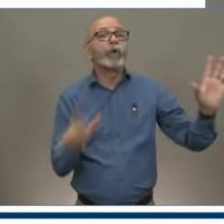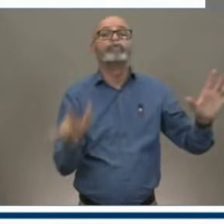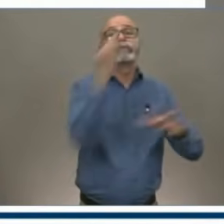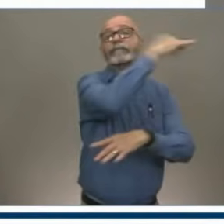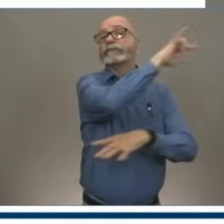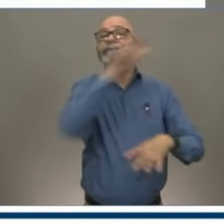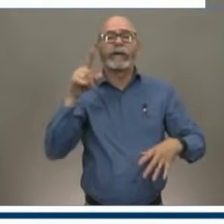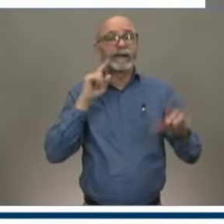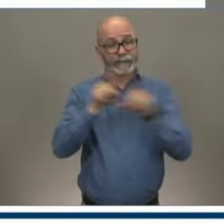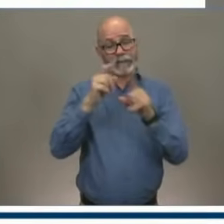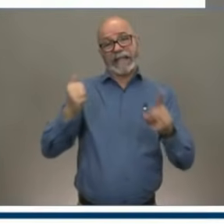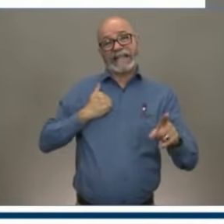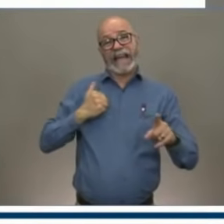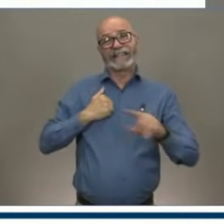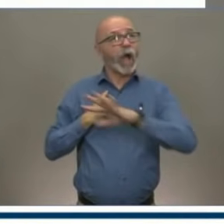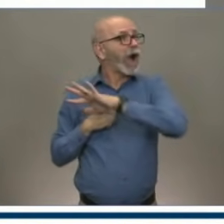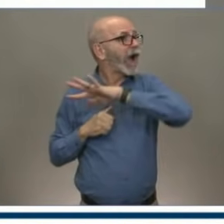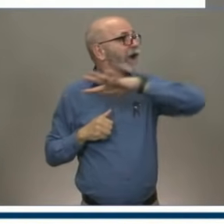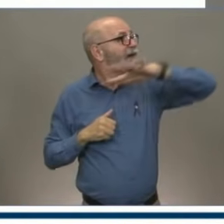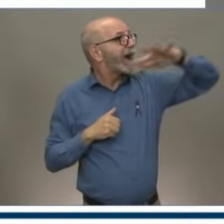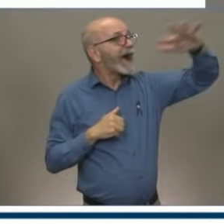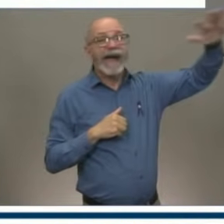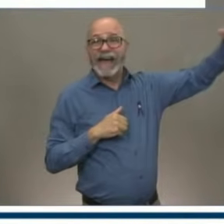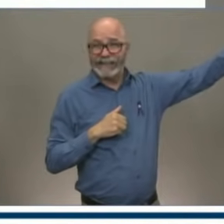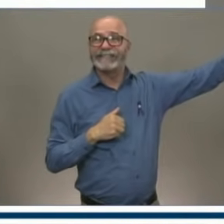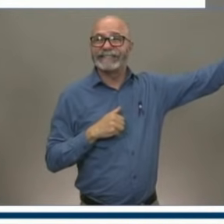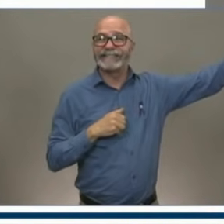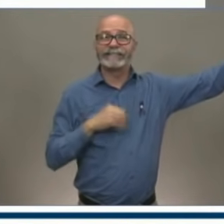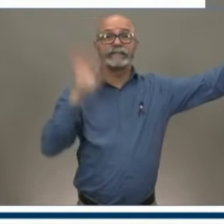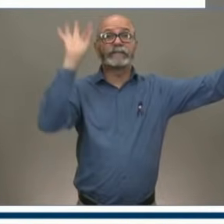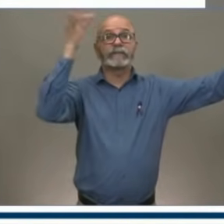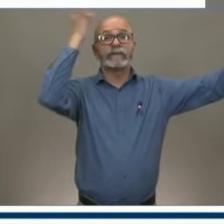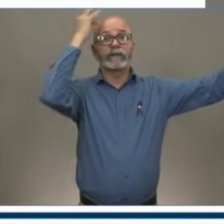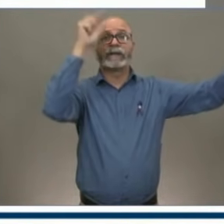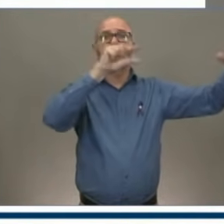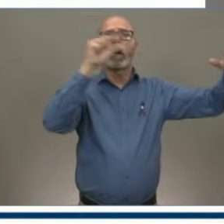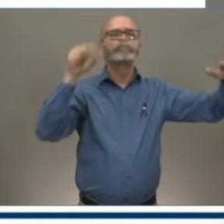have finally had clarity from the federal government, and now these requirements can